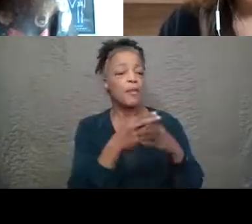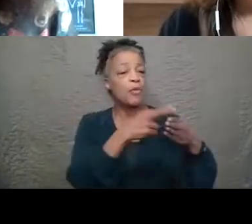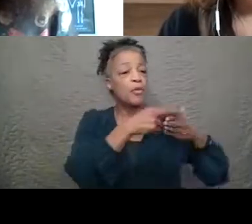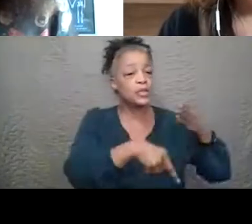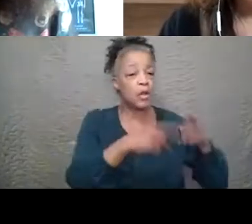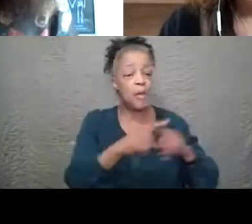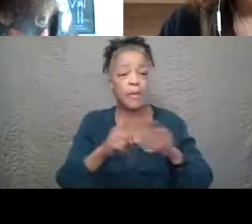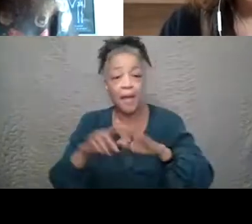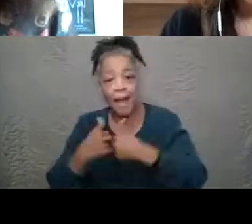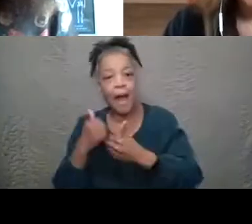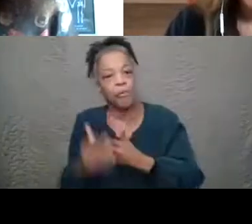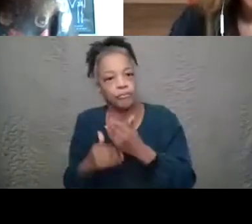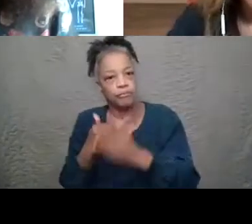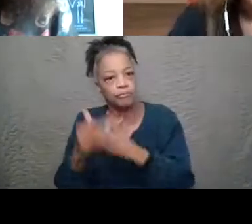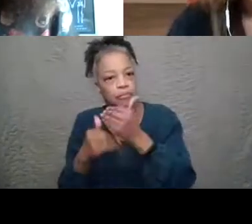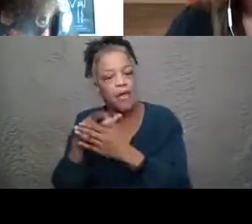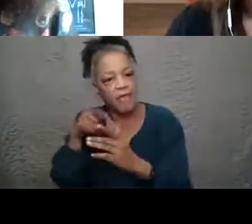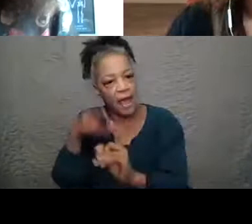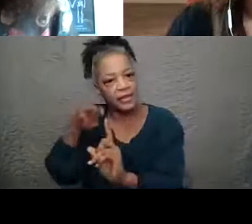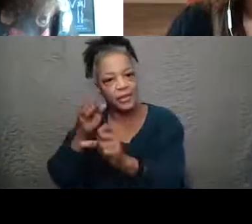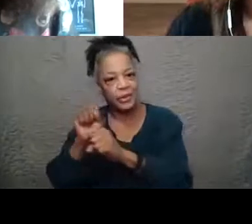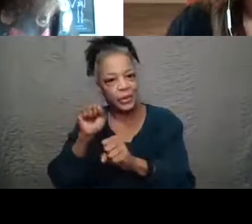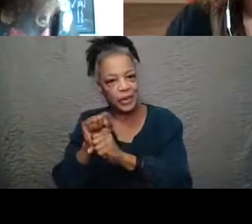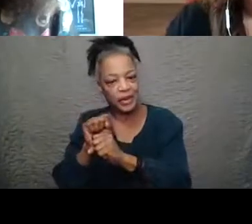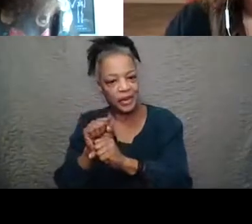the means. And to somebody's point in the chat,